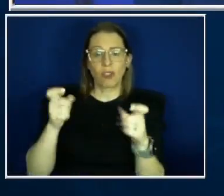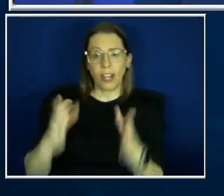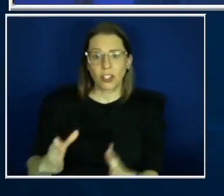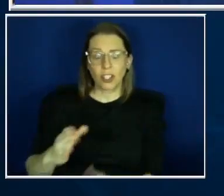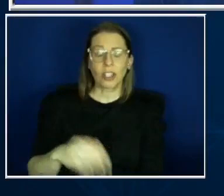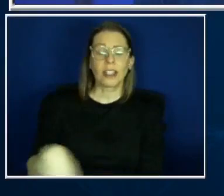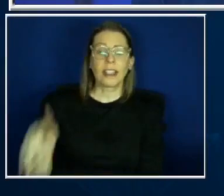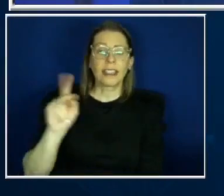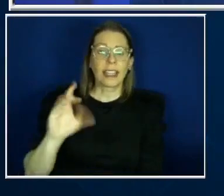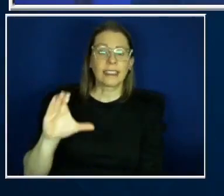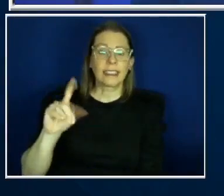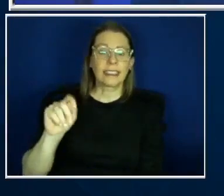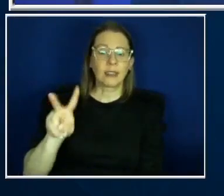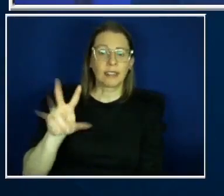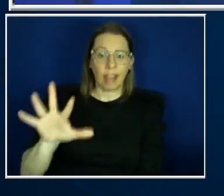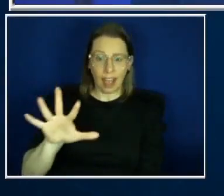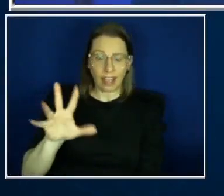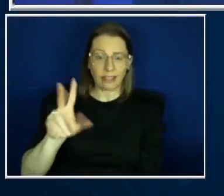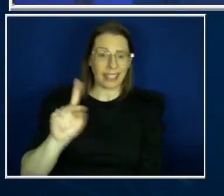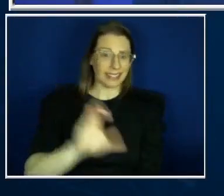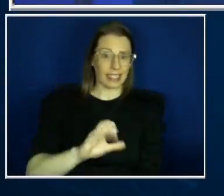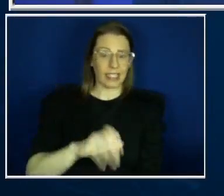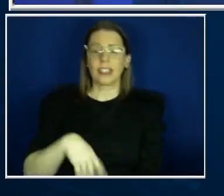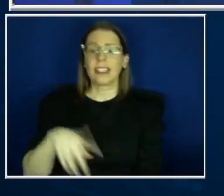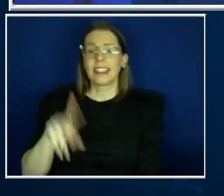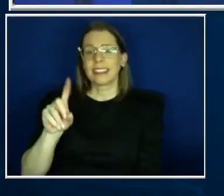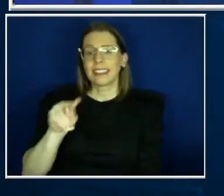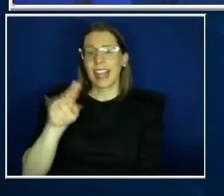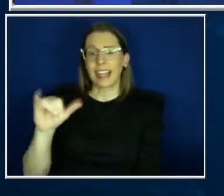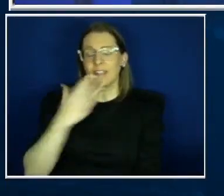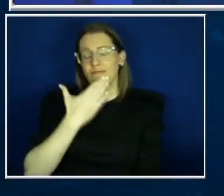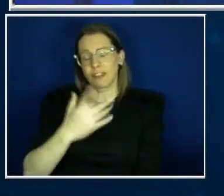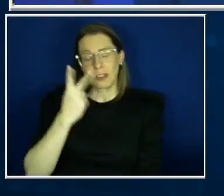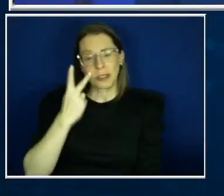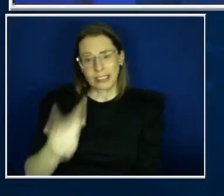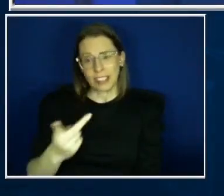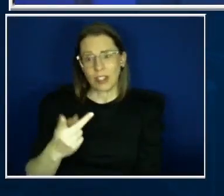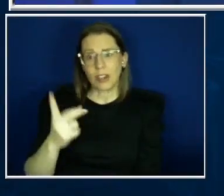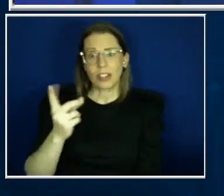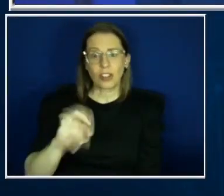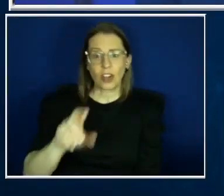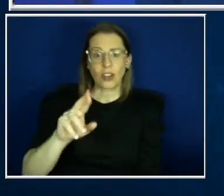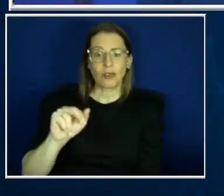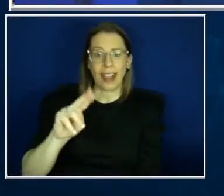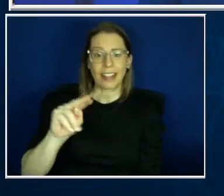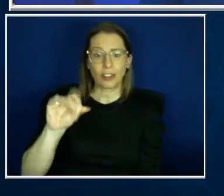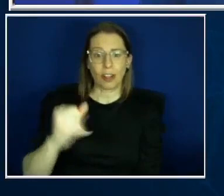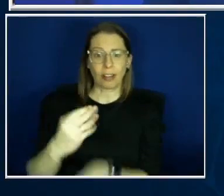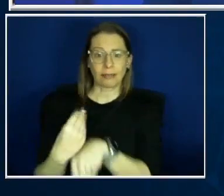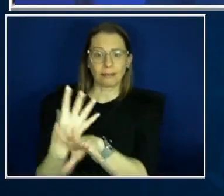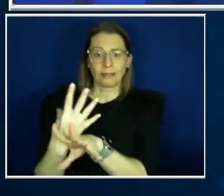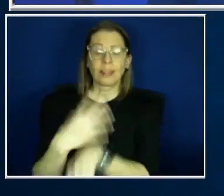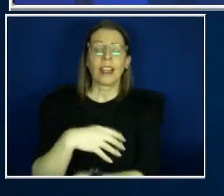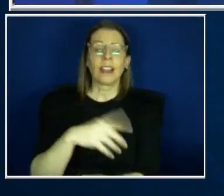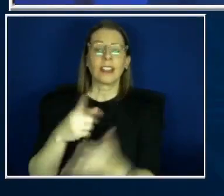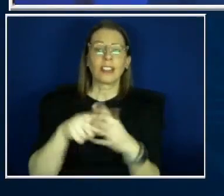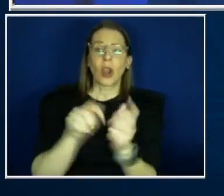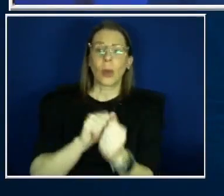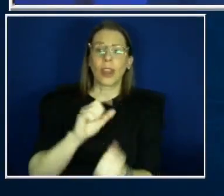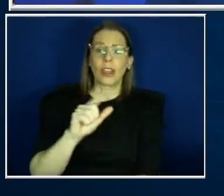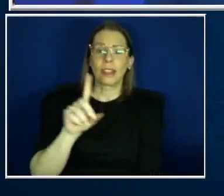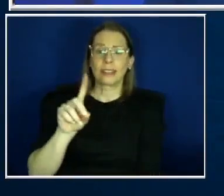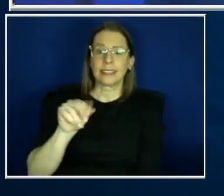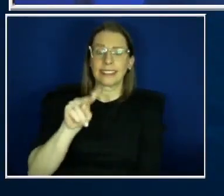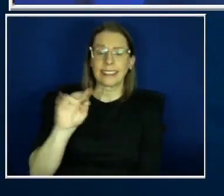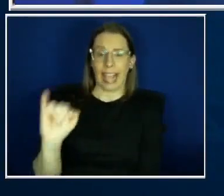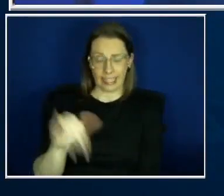KCTV5 here in Kansas City. So, Danny, good to see you and Dr. Randall this morning virtually. And we're going to start with you, Danny. The